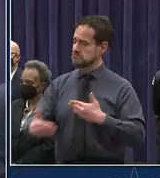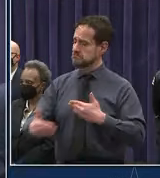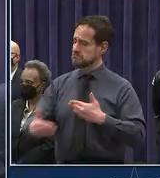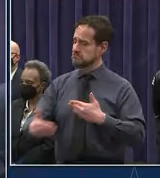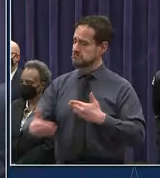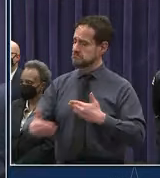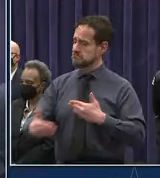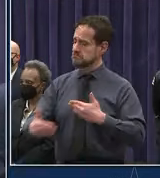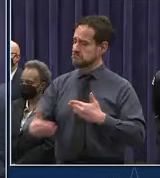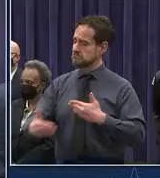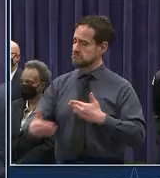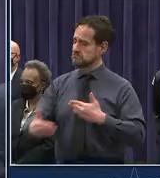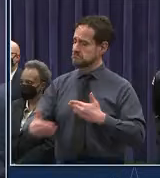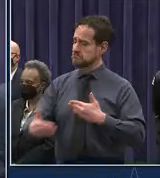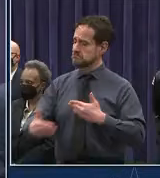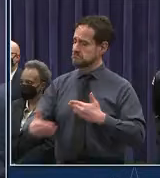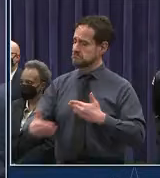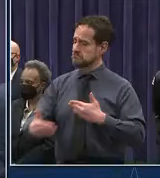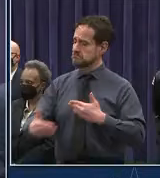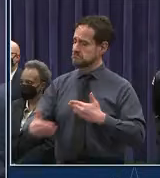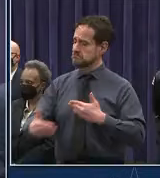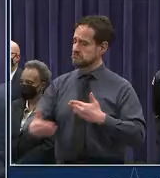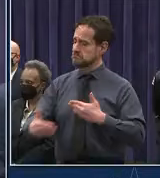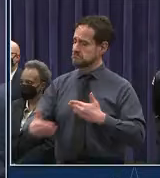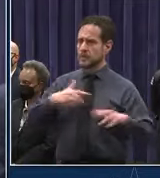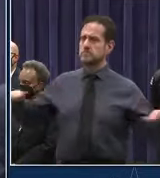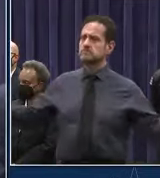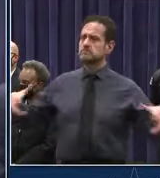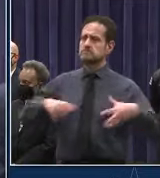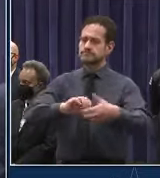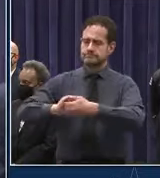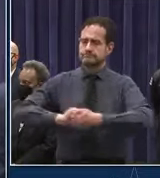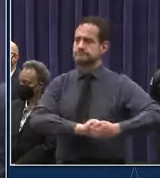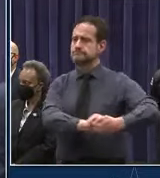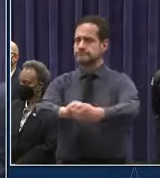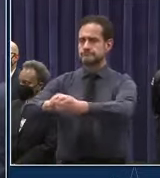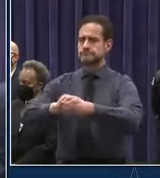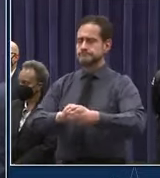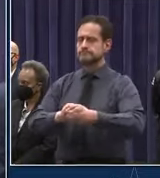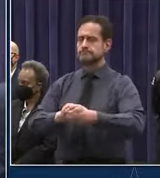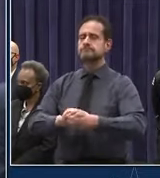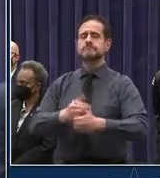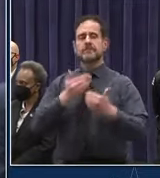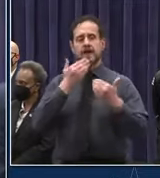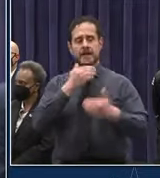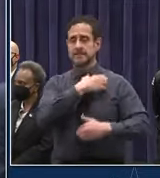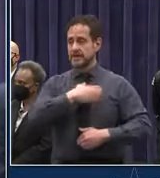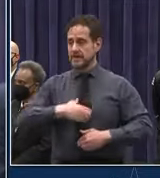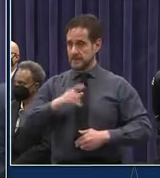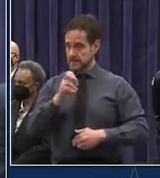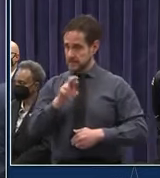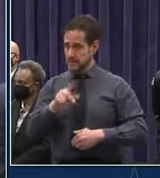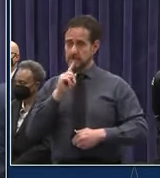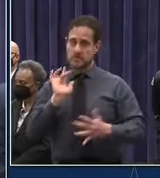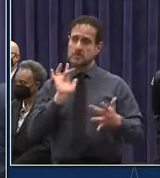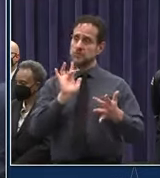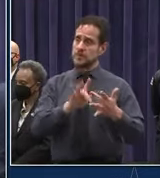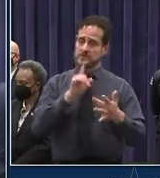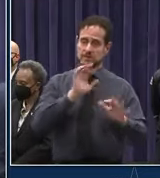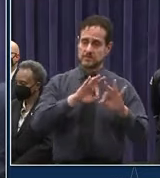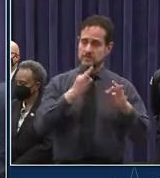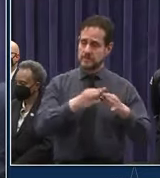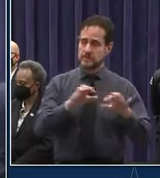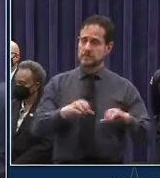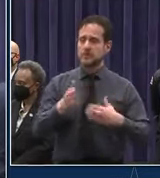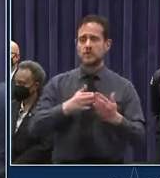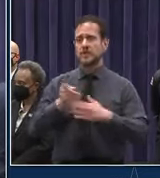We're in this city. But coming together, and I thank you, Mayor, for reaching out to the family and doing everything you can